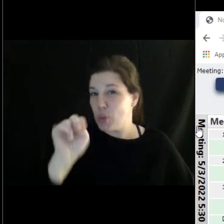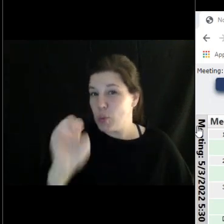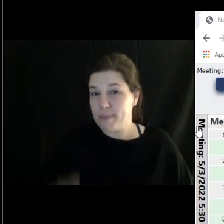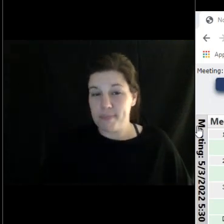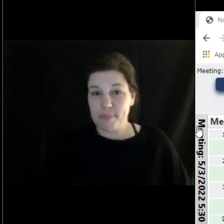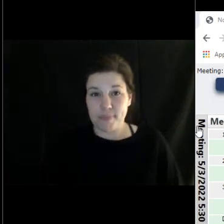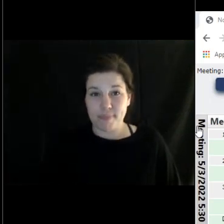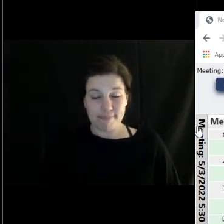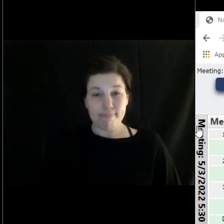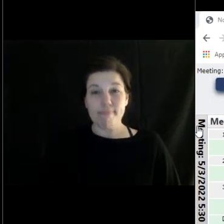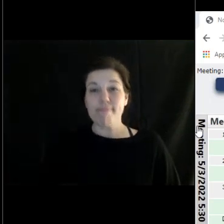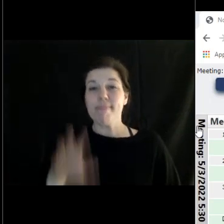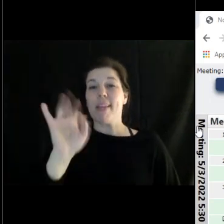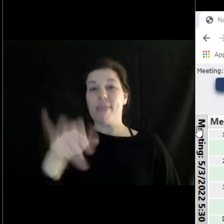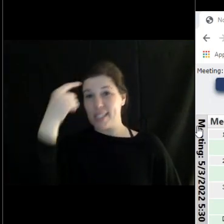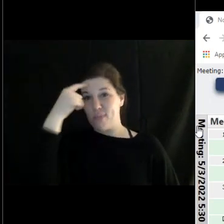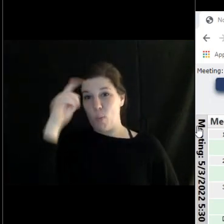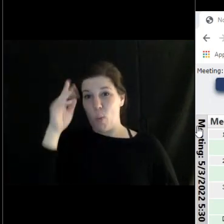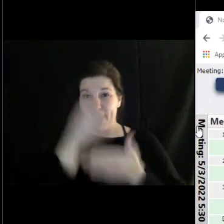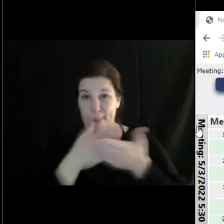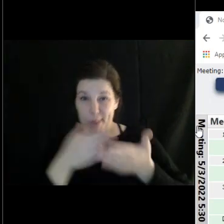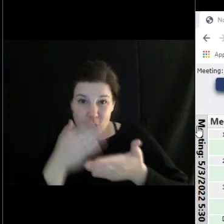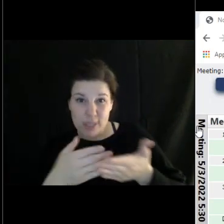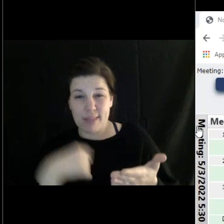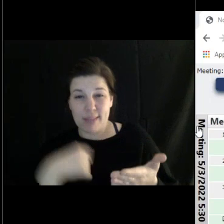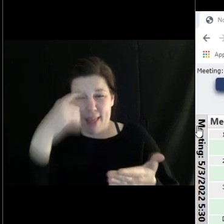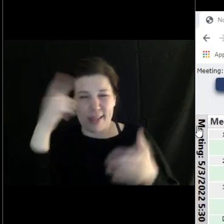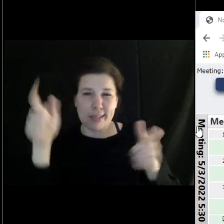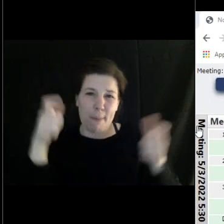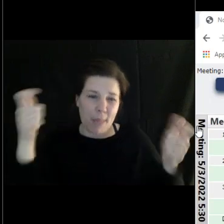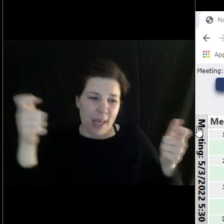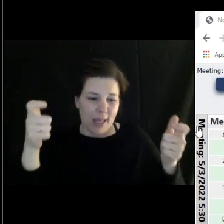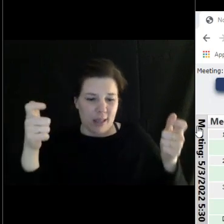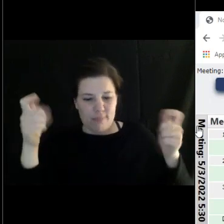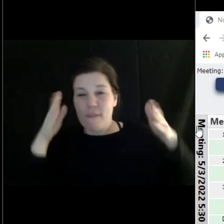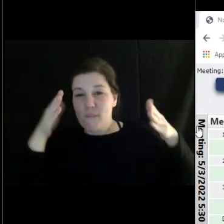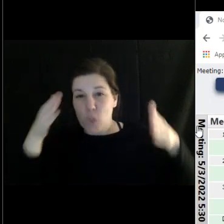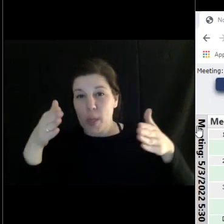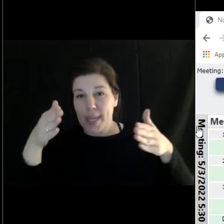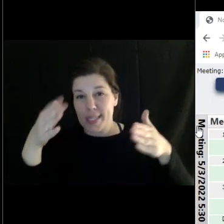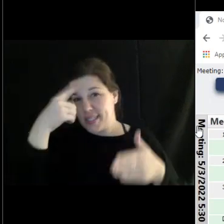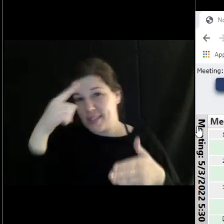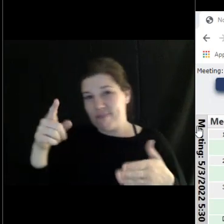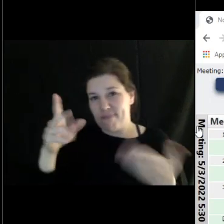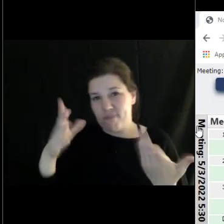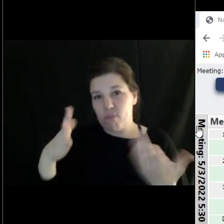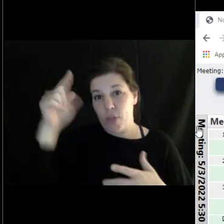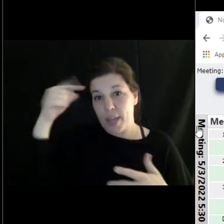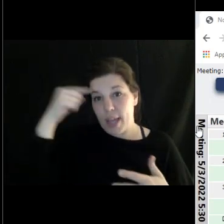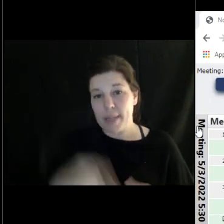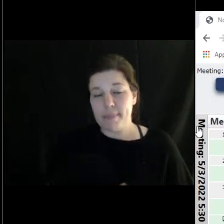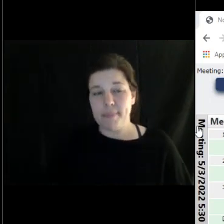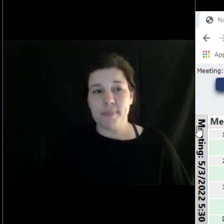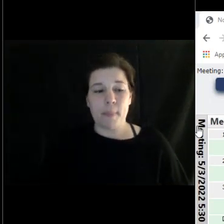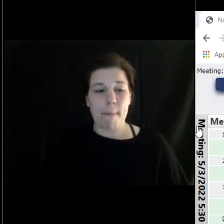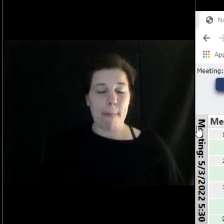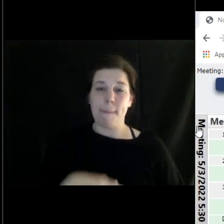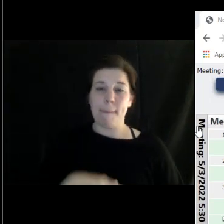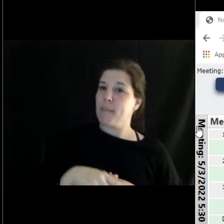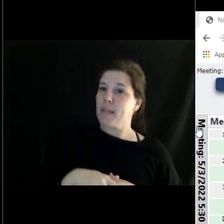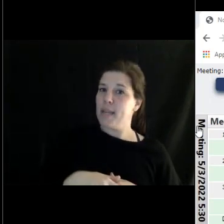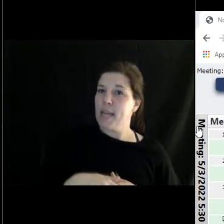That's where we stand budget-wise, which is always, I think, a big thing to keep in track when we're going up there. Legislatively, there were some not so